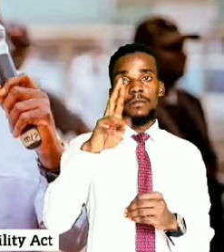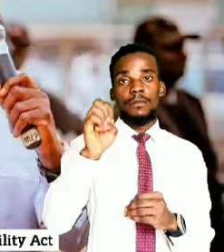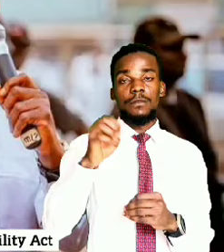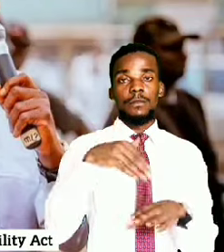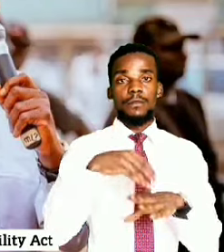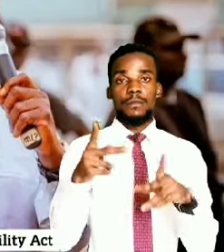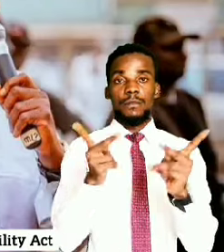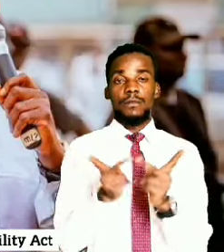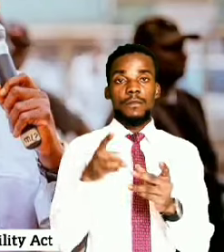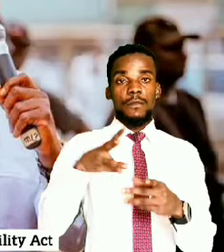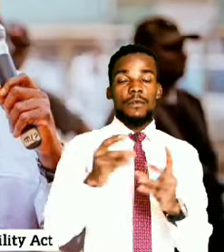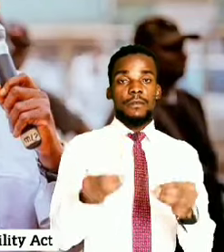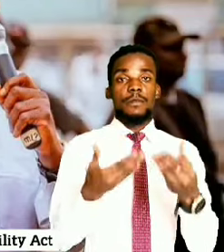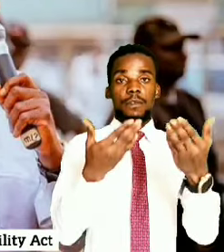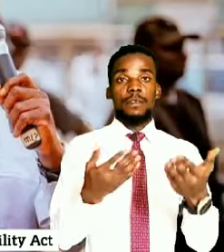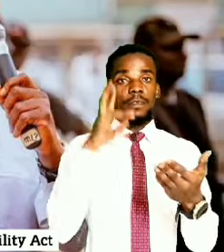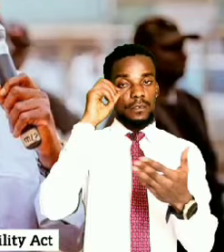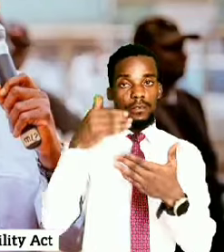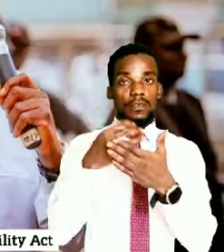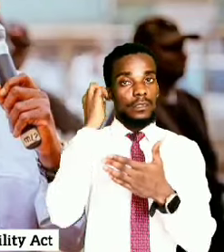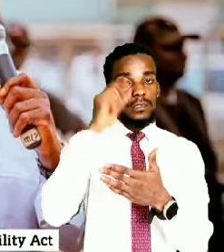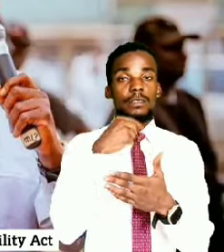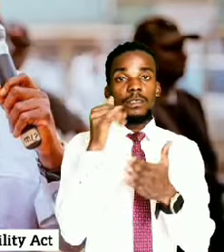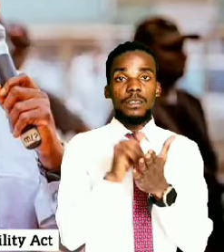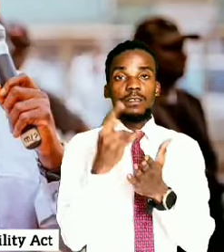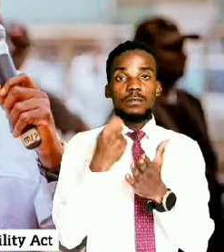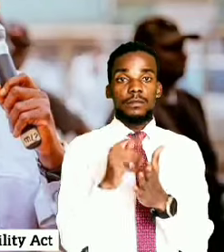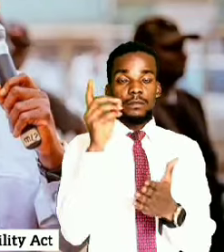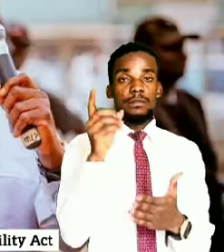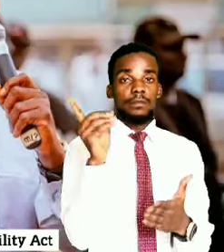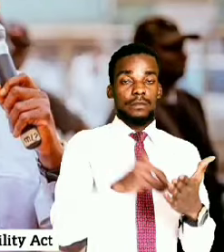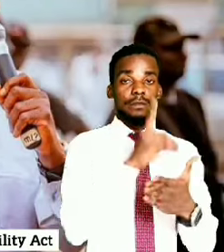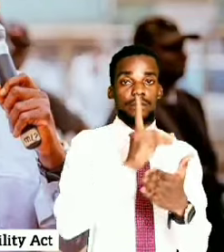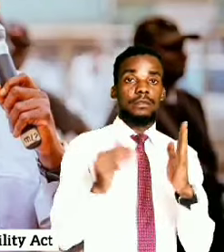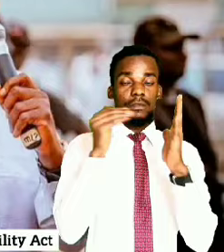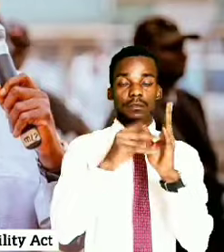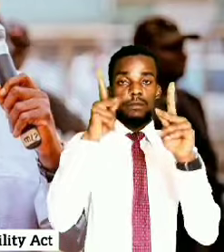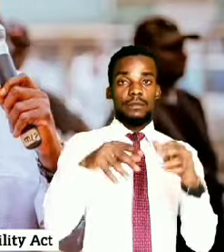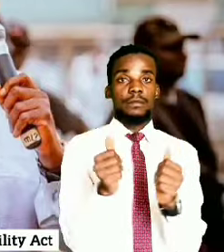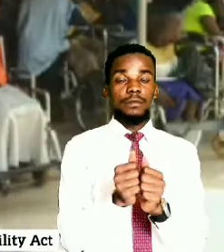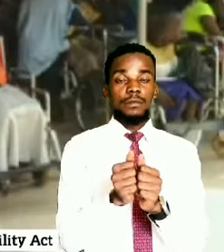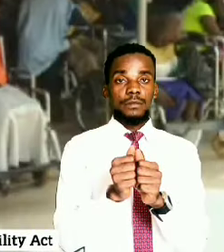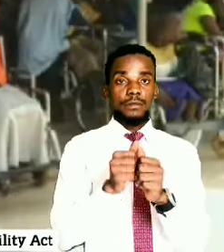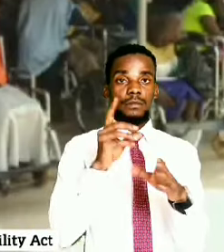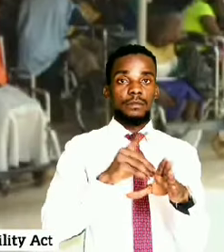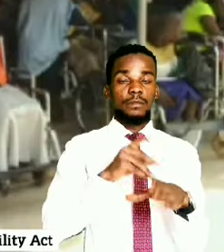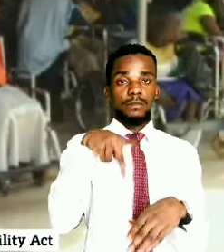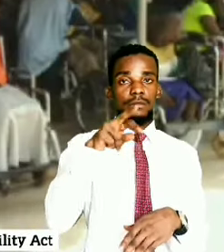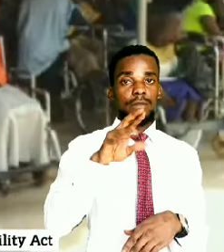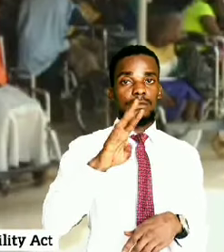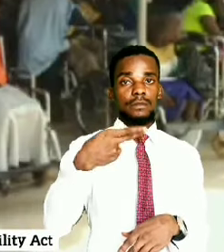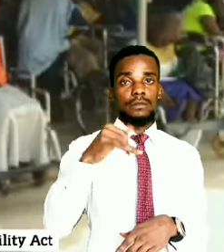While presenting the motion, it recalls that the Discrimination Against Persons with Disabilities Prohibitation Act